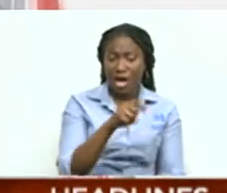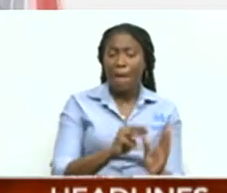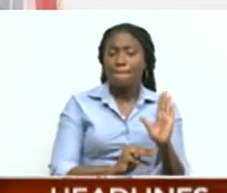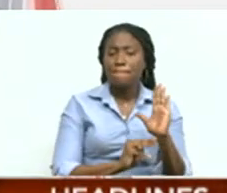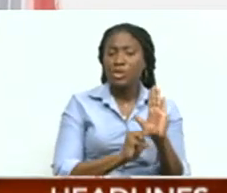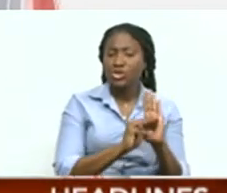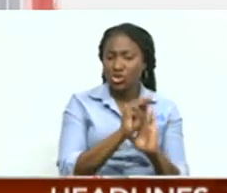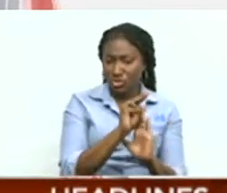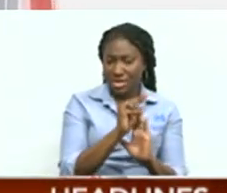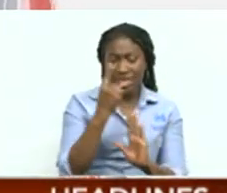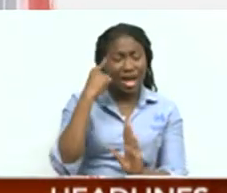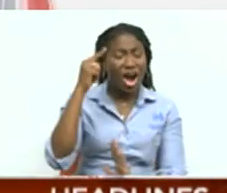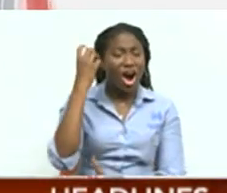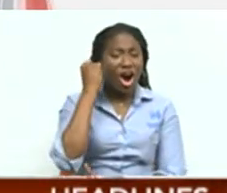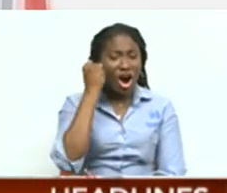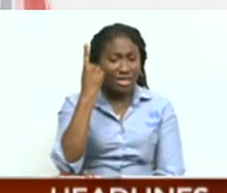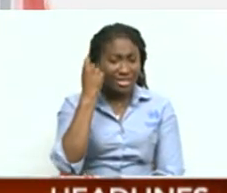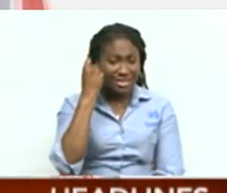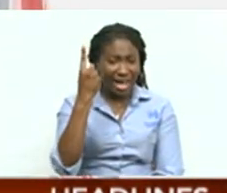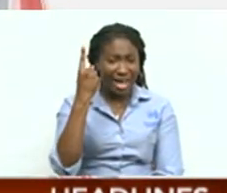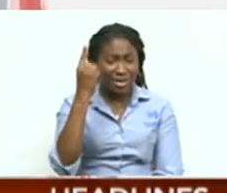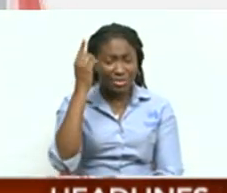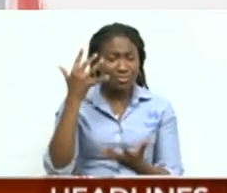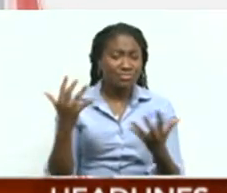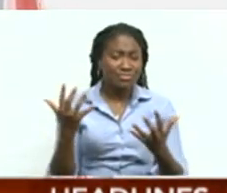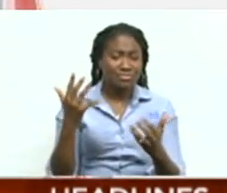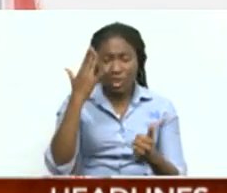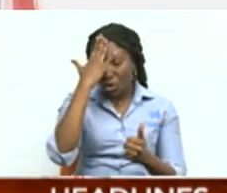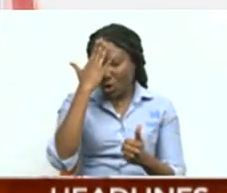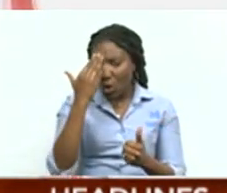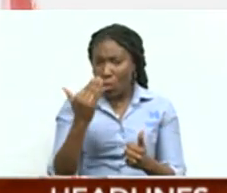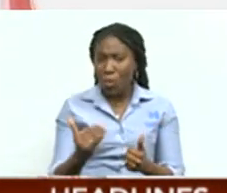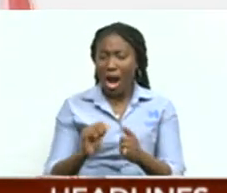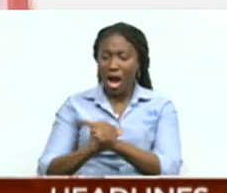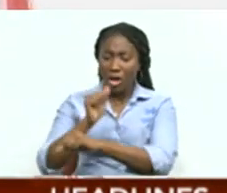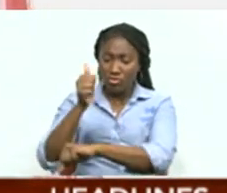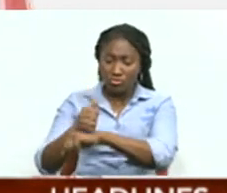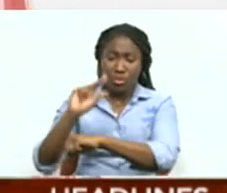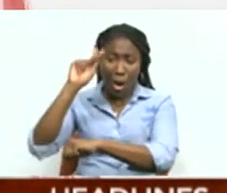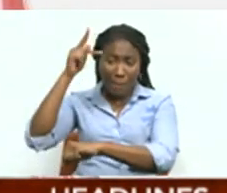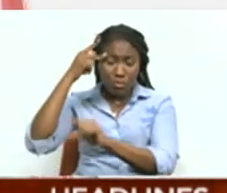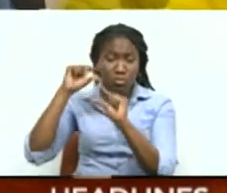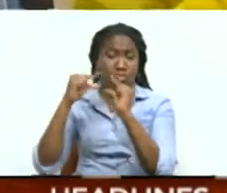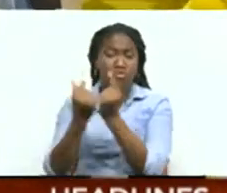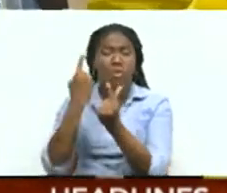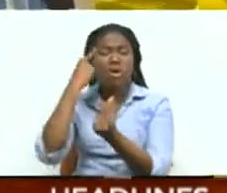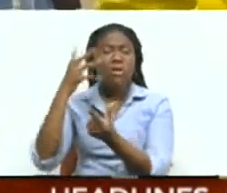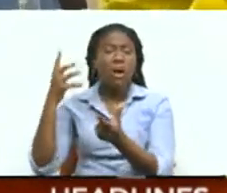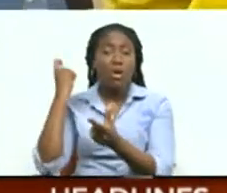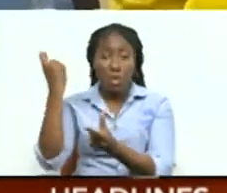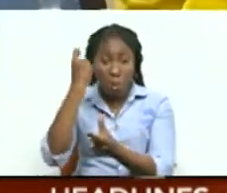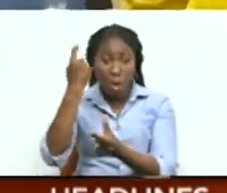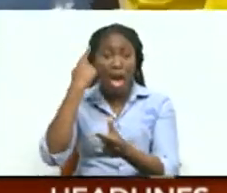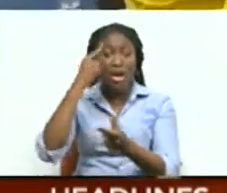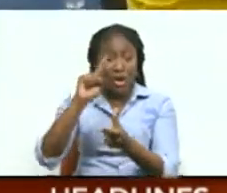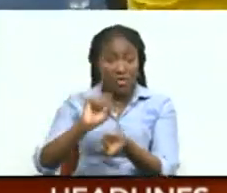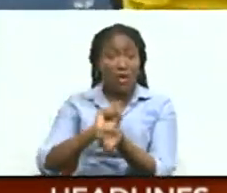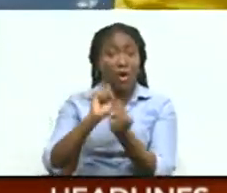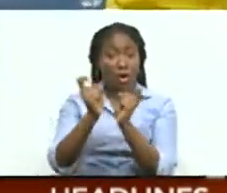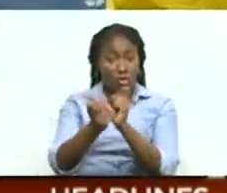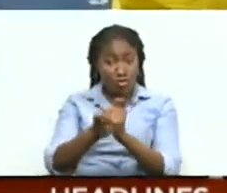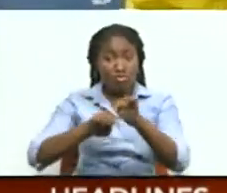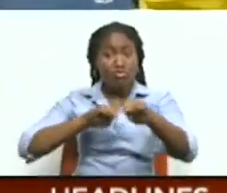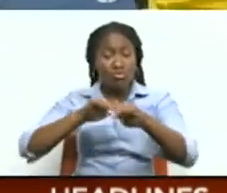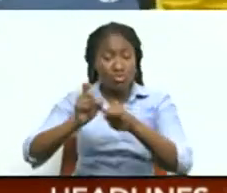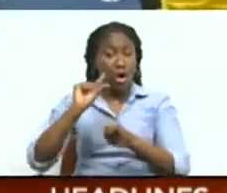to understand that the reason why political parties are formed is to win and to get in government. Asked if his end goal is to be the new leader